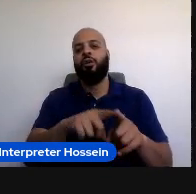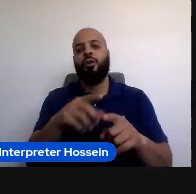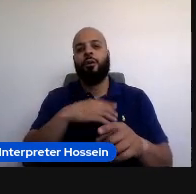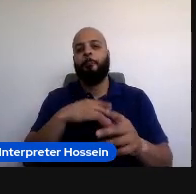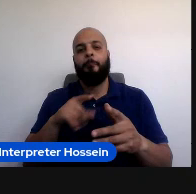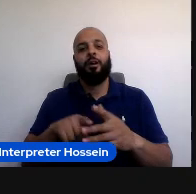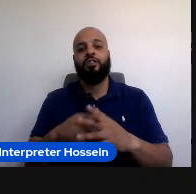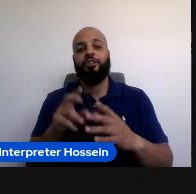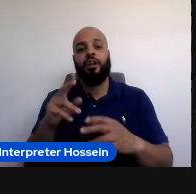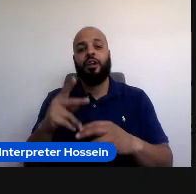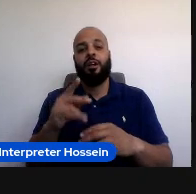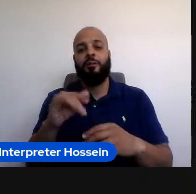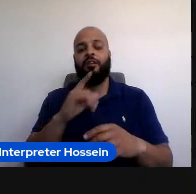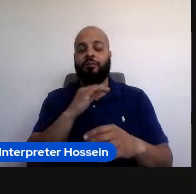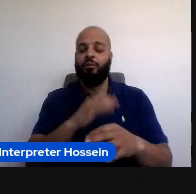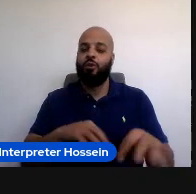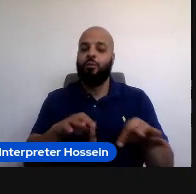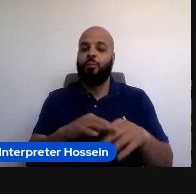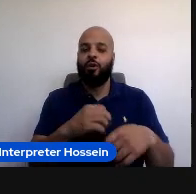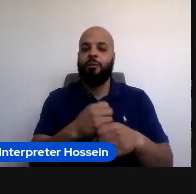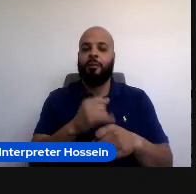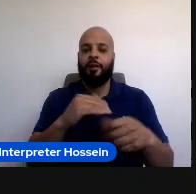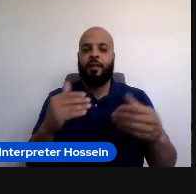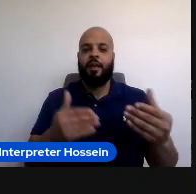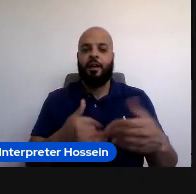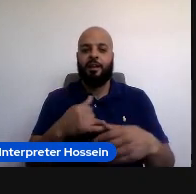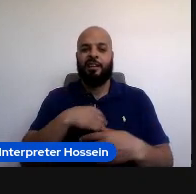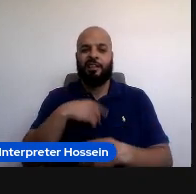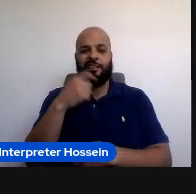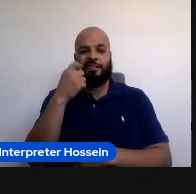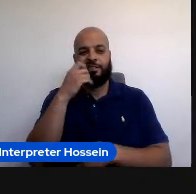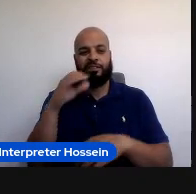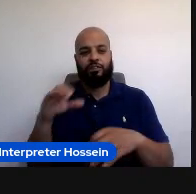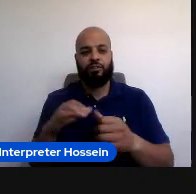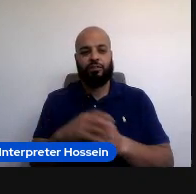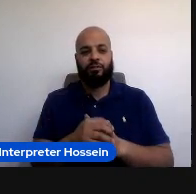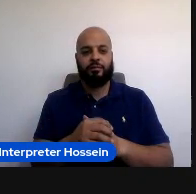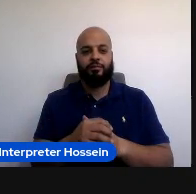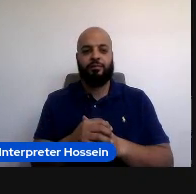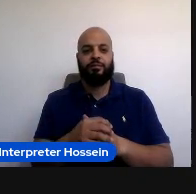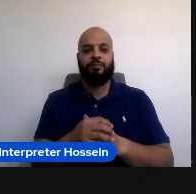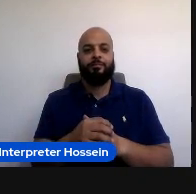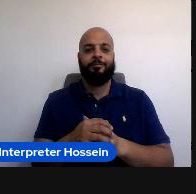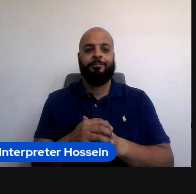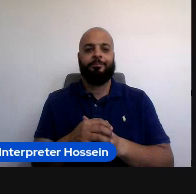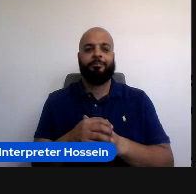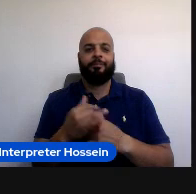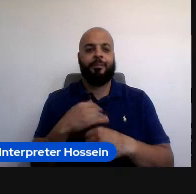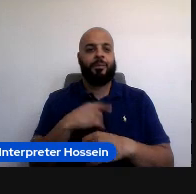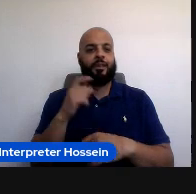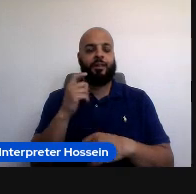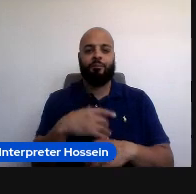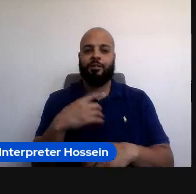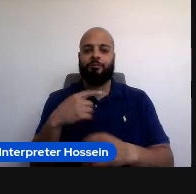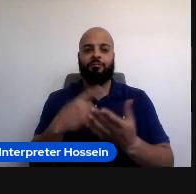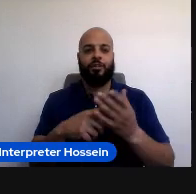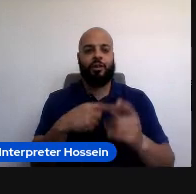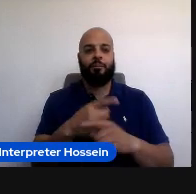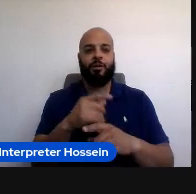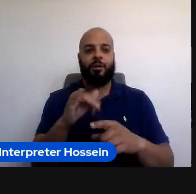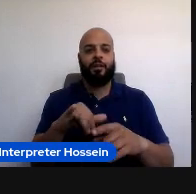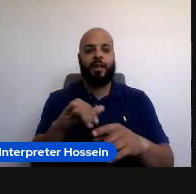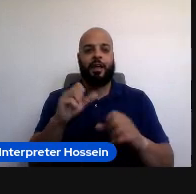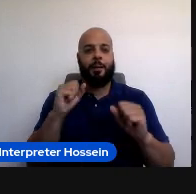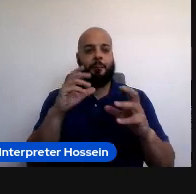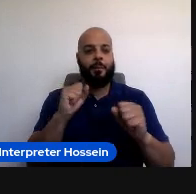in me being able to make these hires that I've done recently. Now, I would be remiss to not talk about the amazing COVID wastewater lab